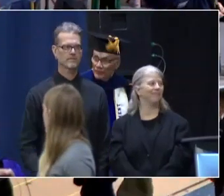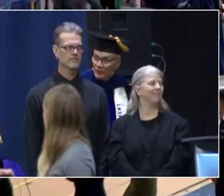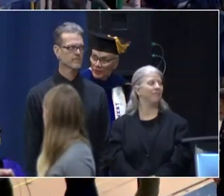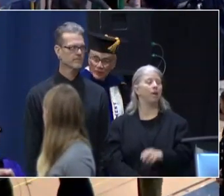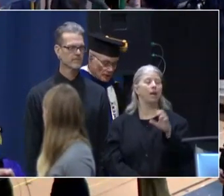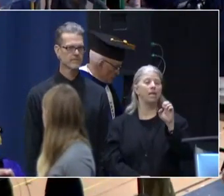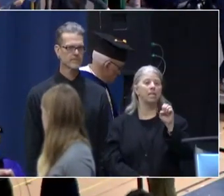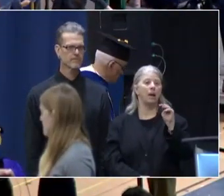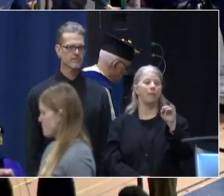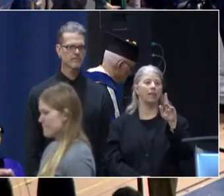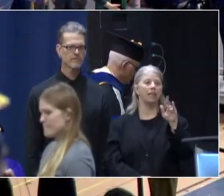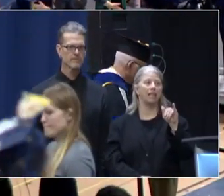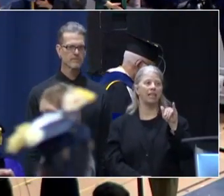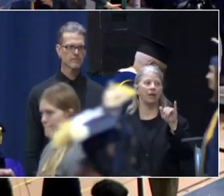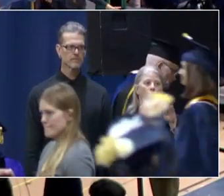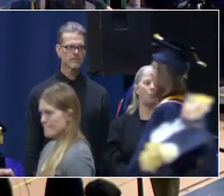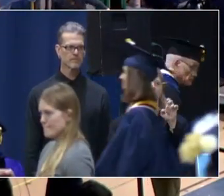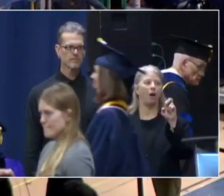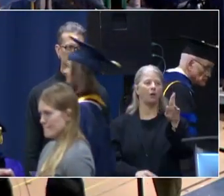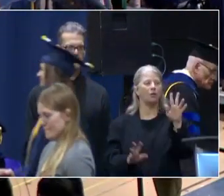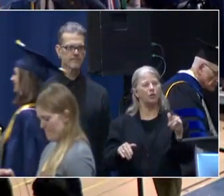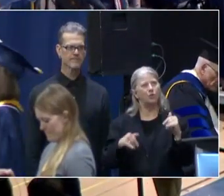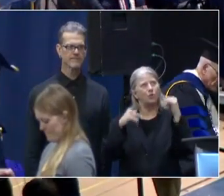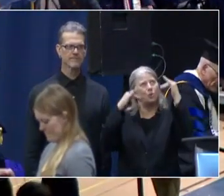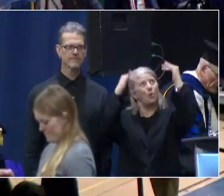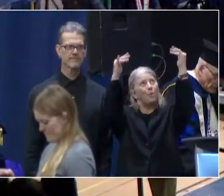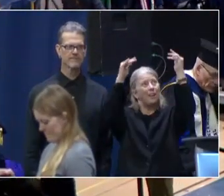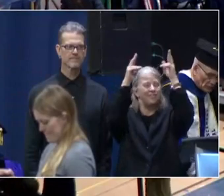Emily Walker, summa cum laude.